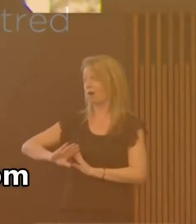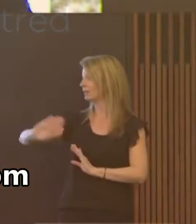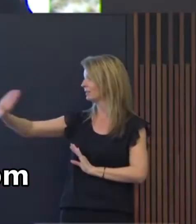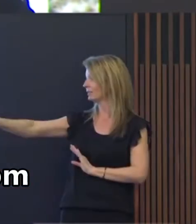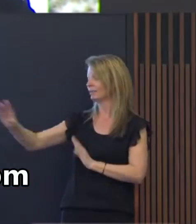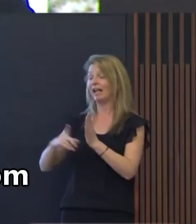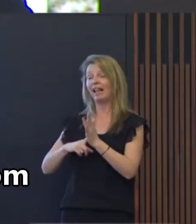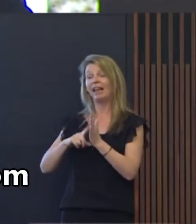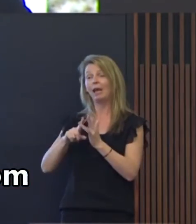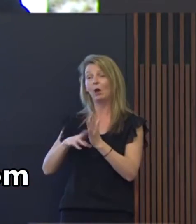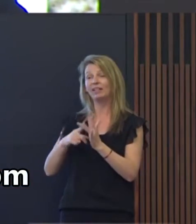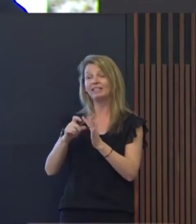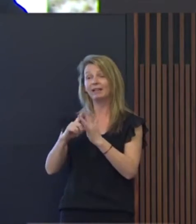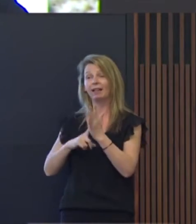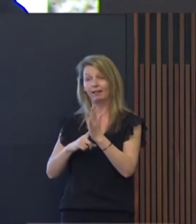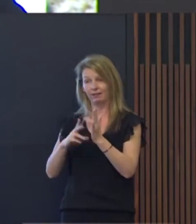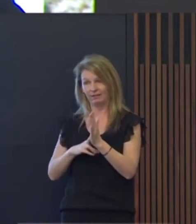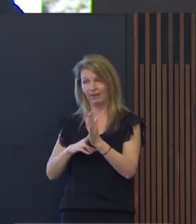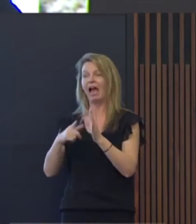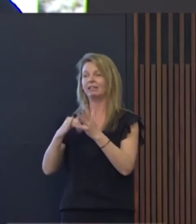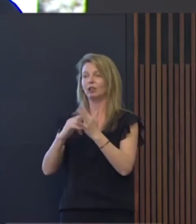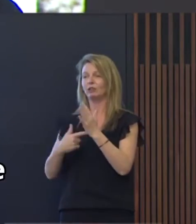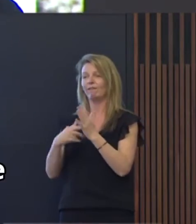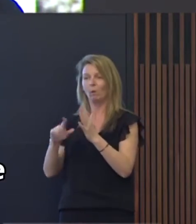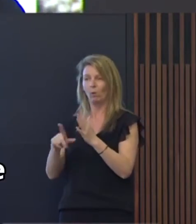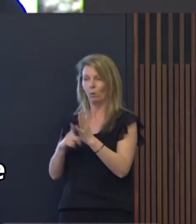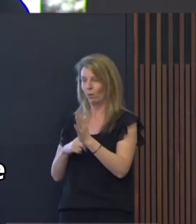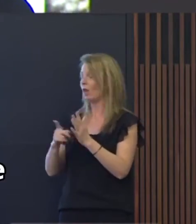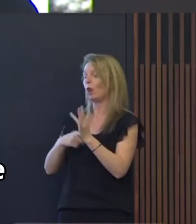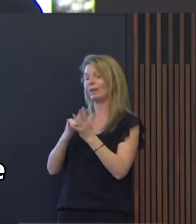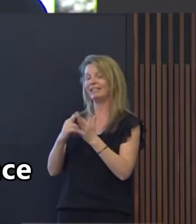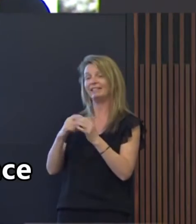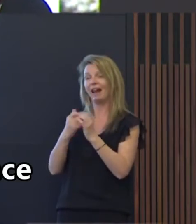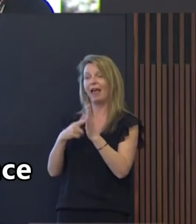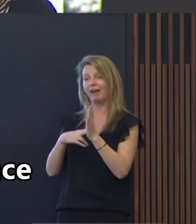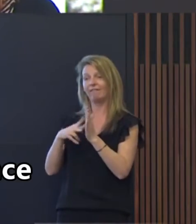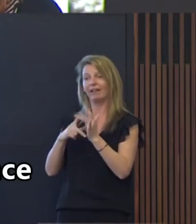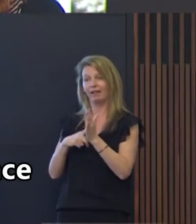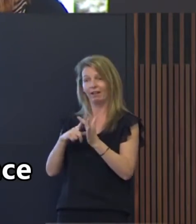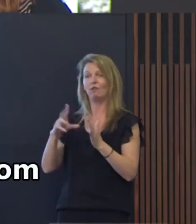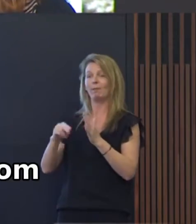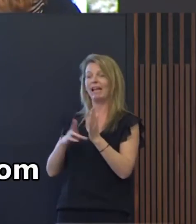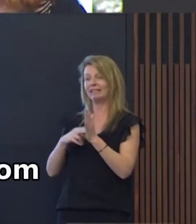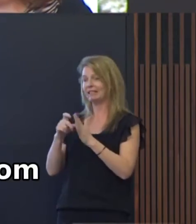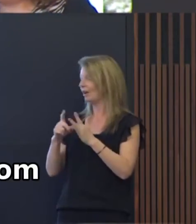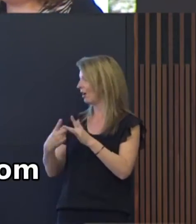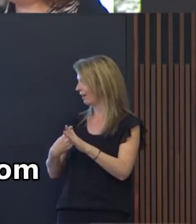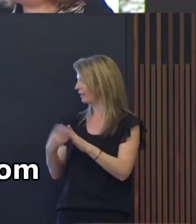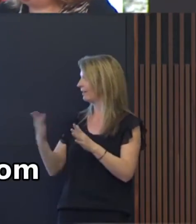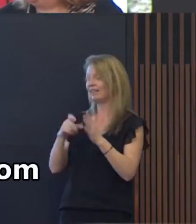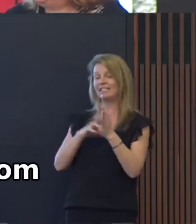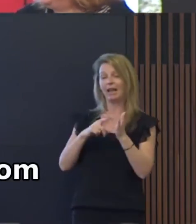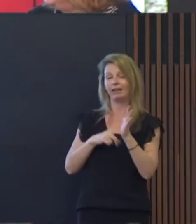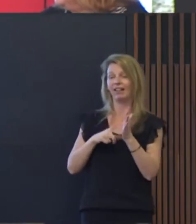We have Leonie Dillon from Assert for All, Louise Glanville from the National Disability Insurance Agency,